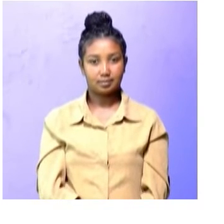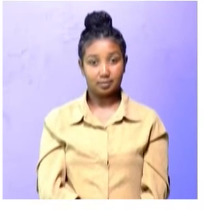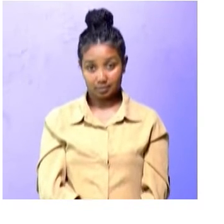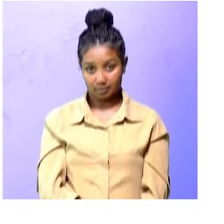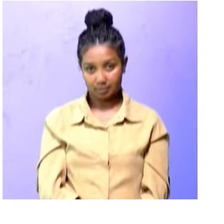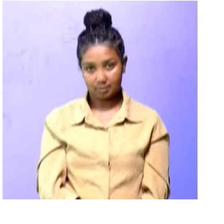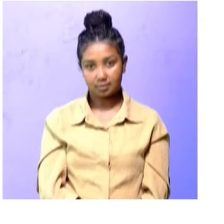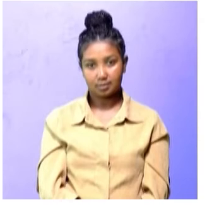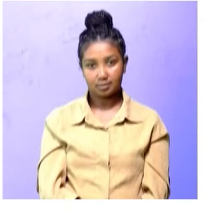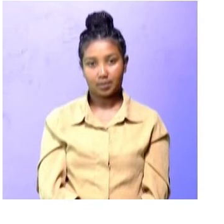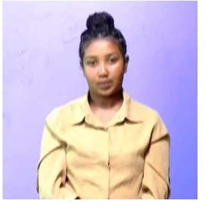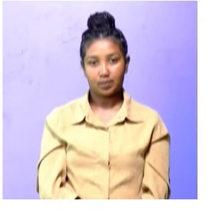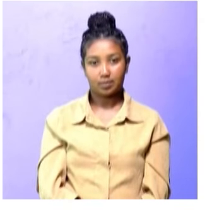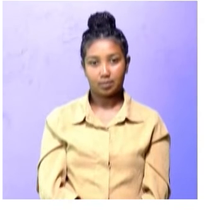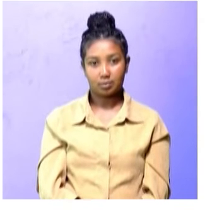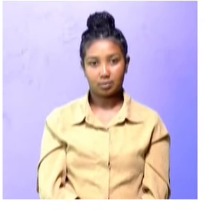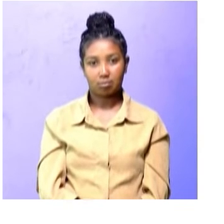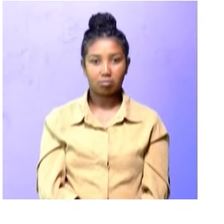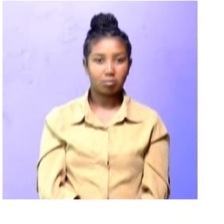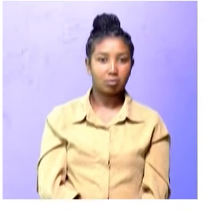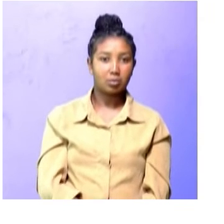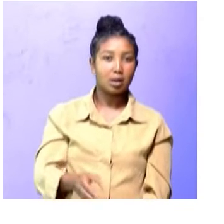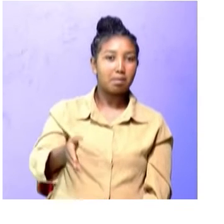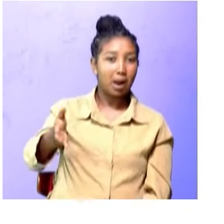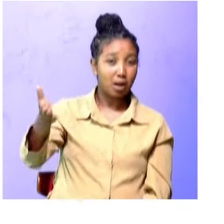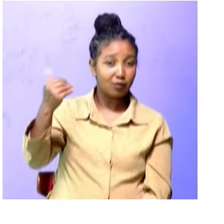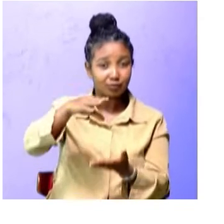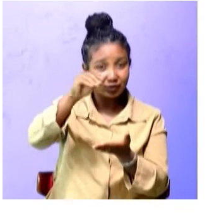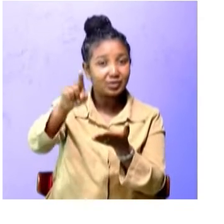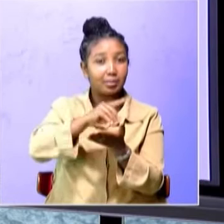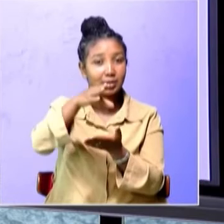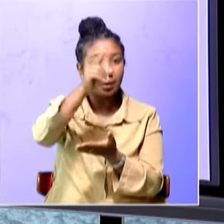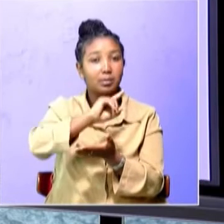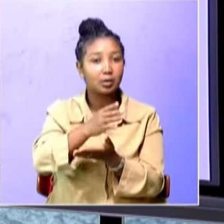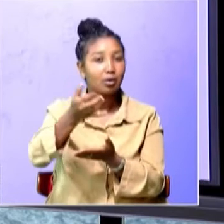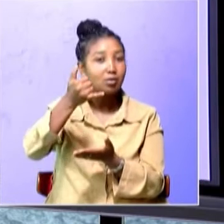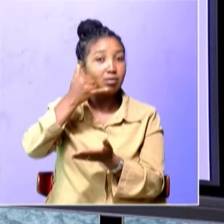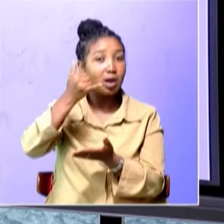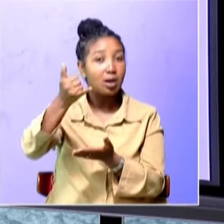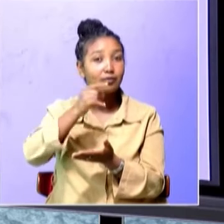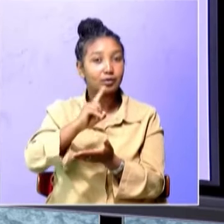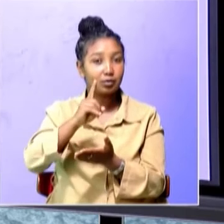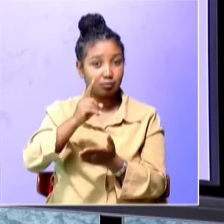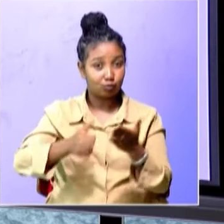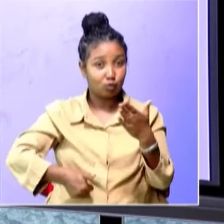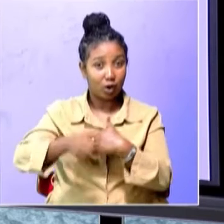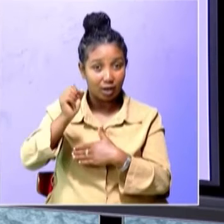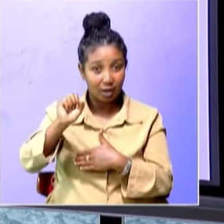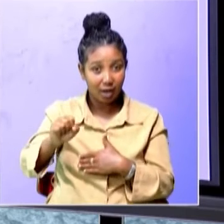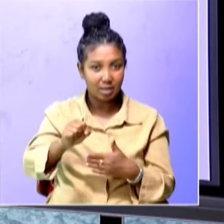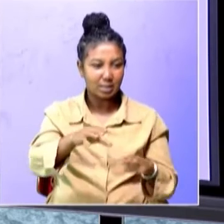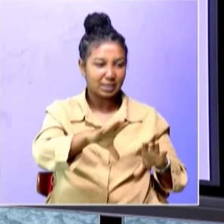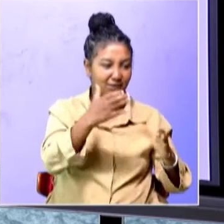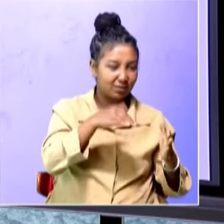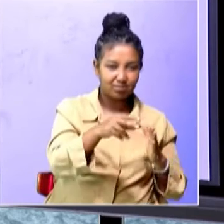Yeah? On our last program, if you remember, we said that mobile phones are what? Distractors. They are not